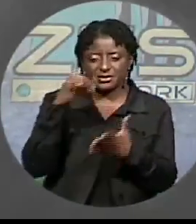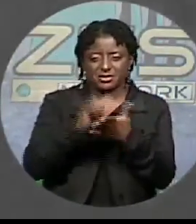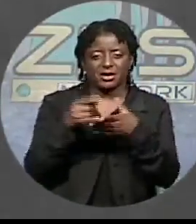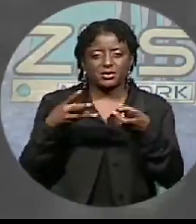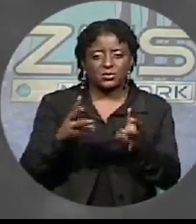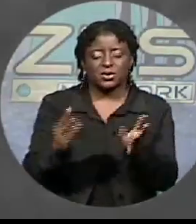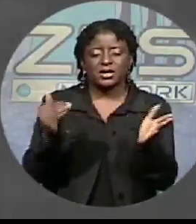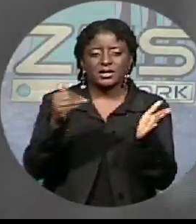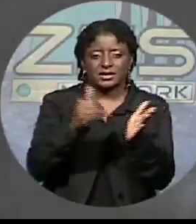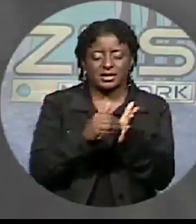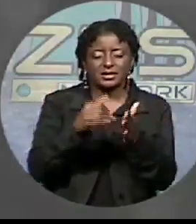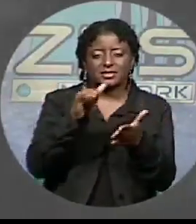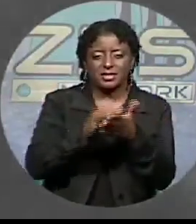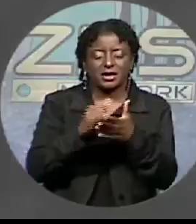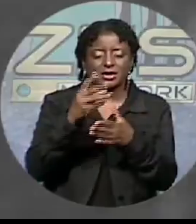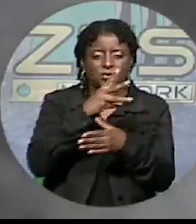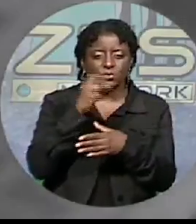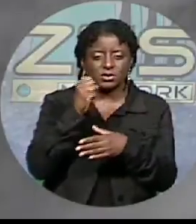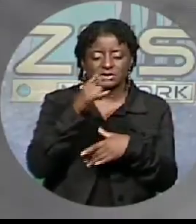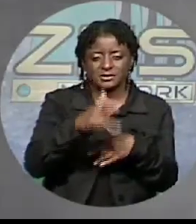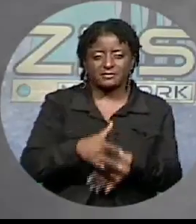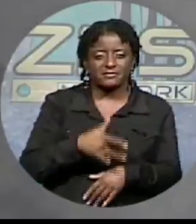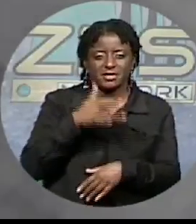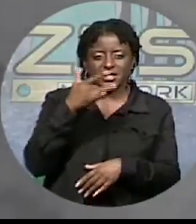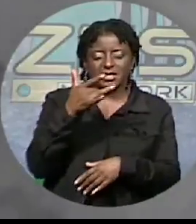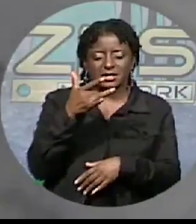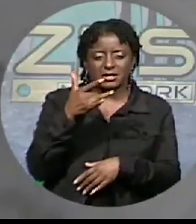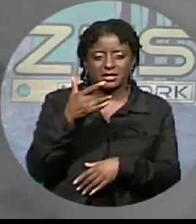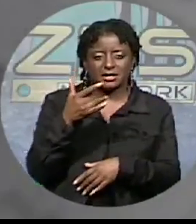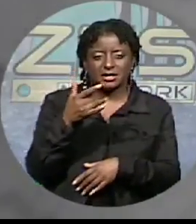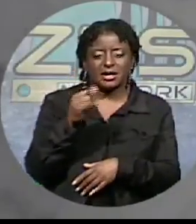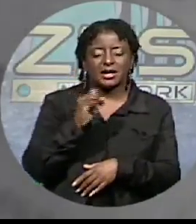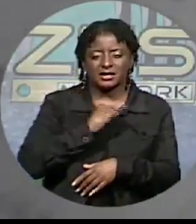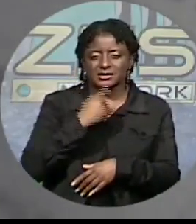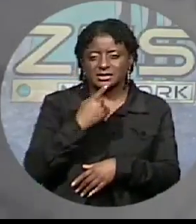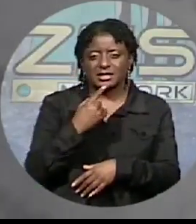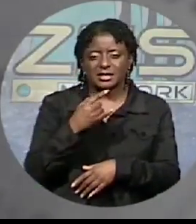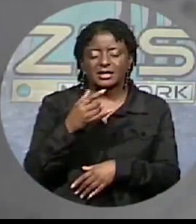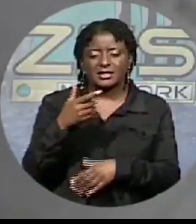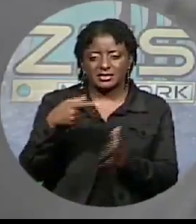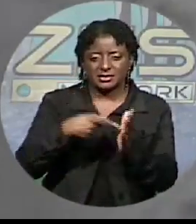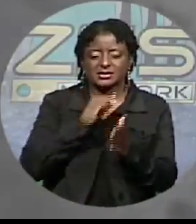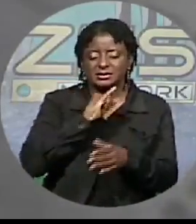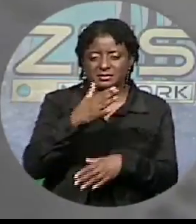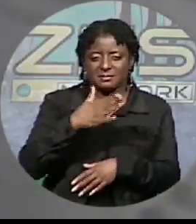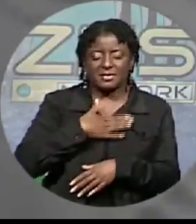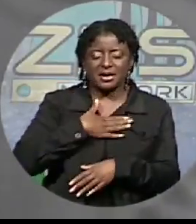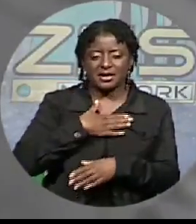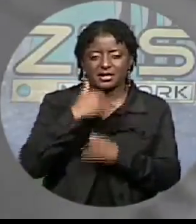but that was a feeling. In here, I was saying, I have my country, it's my country